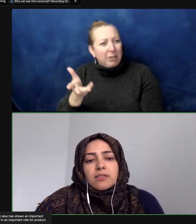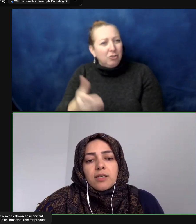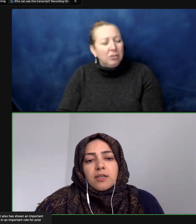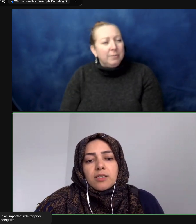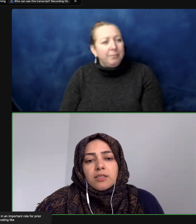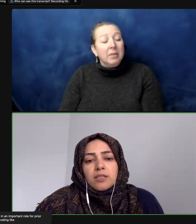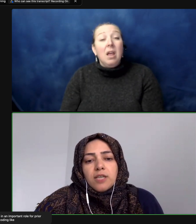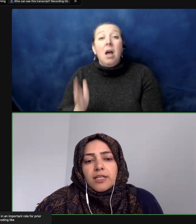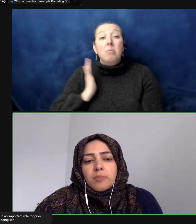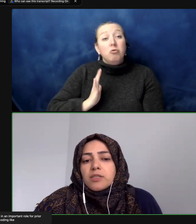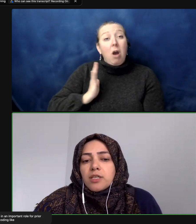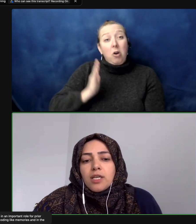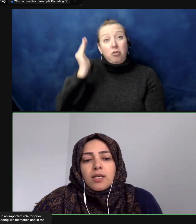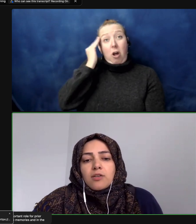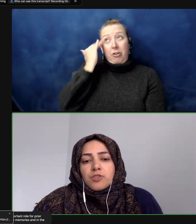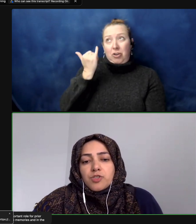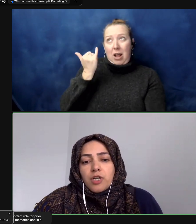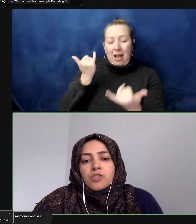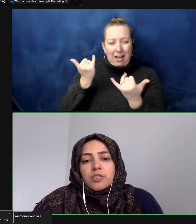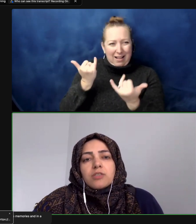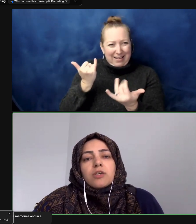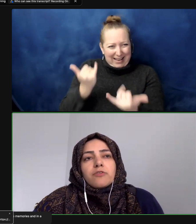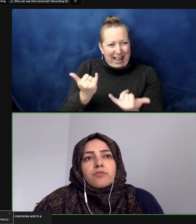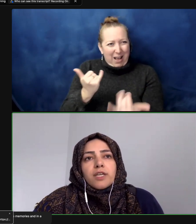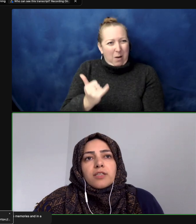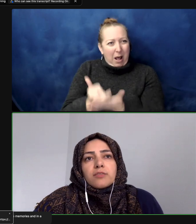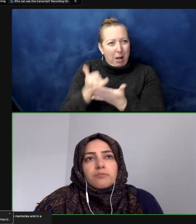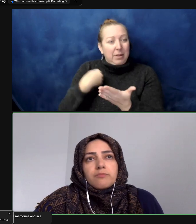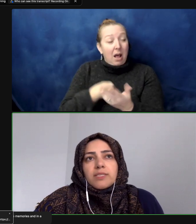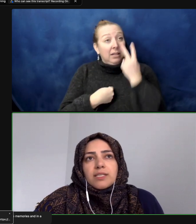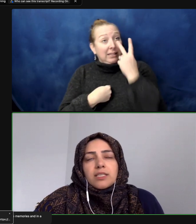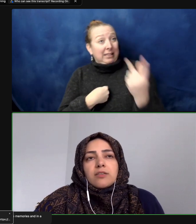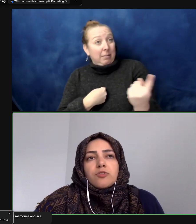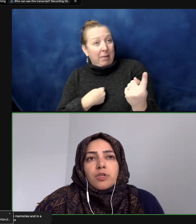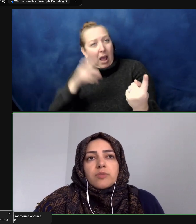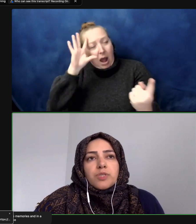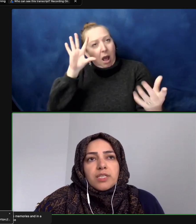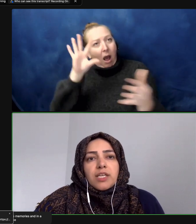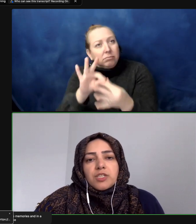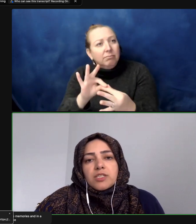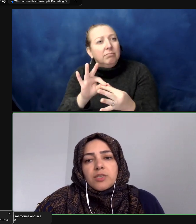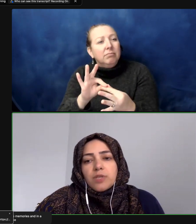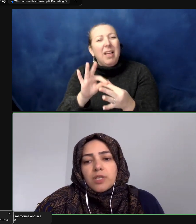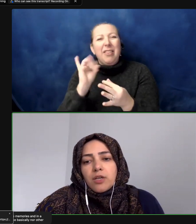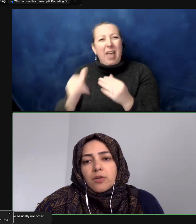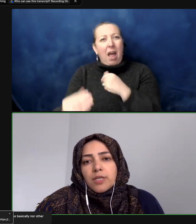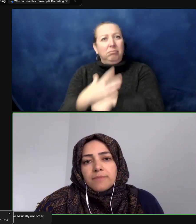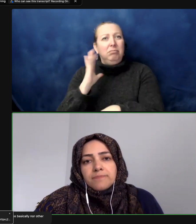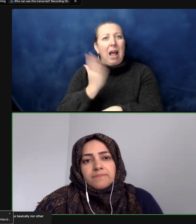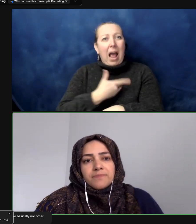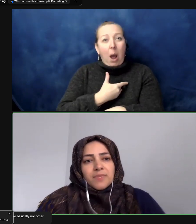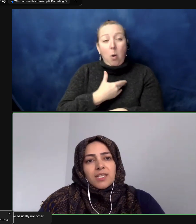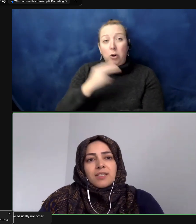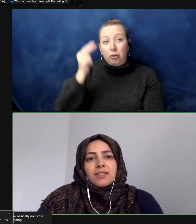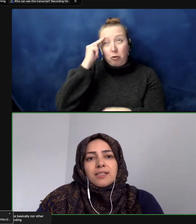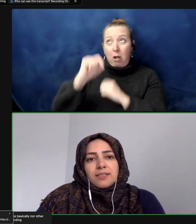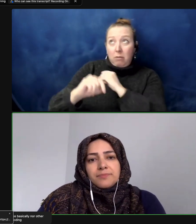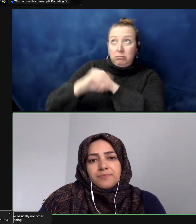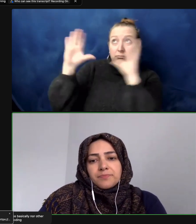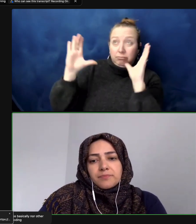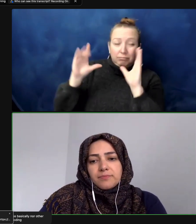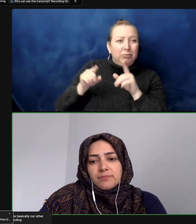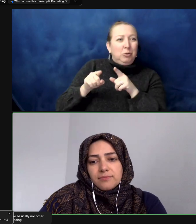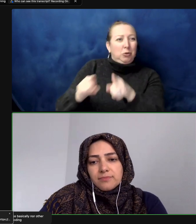memories and in a dynamic construction of basically neural representation during encoding.